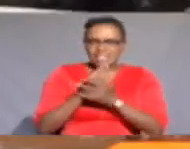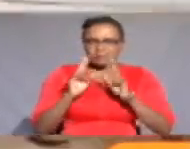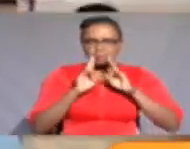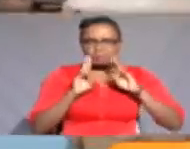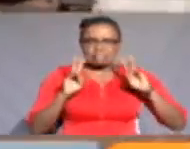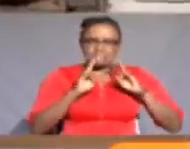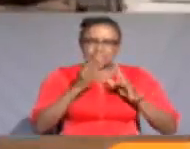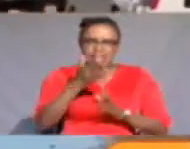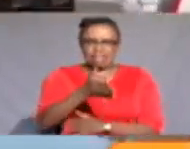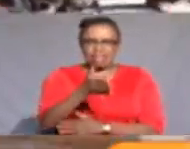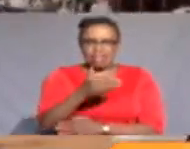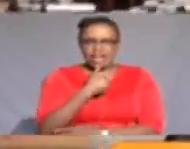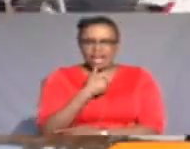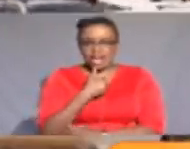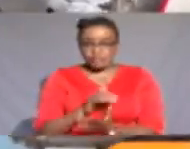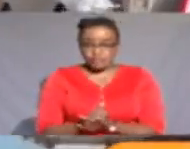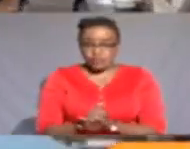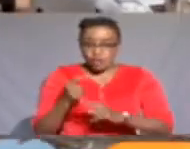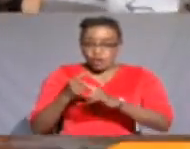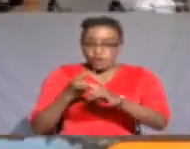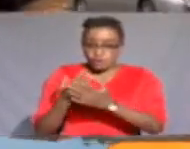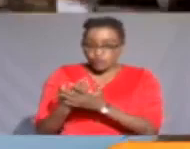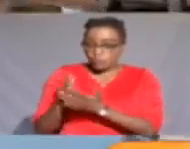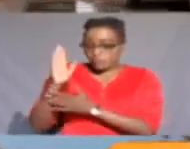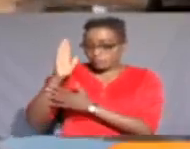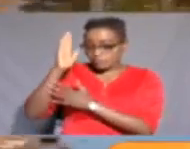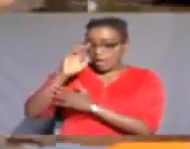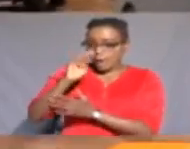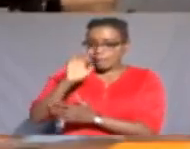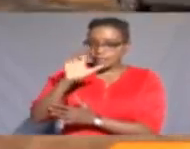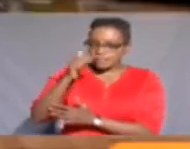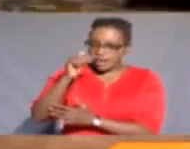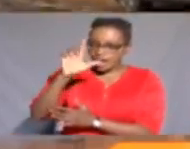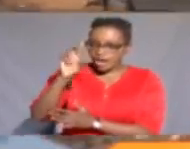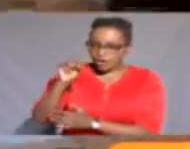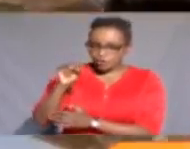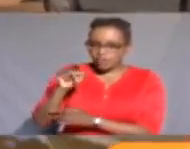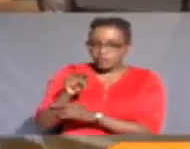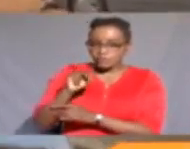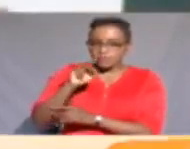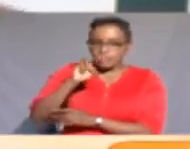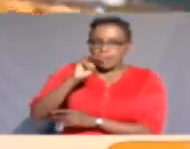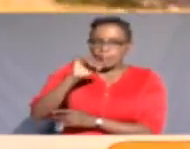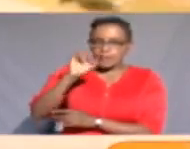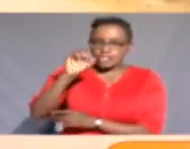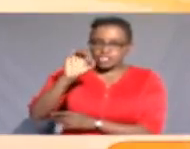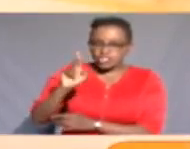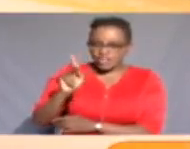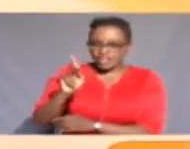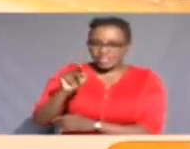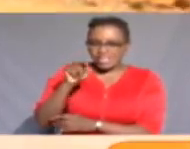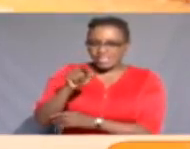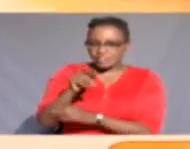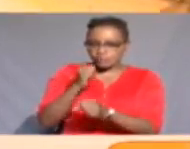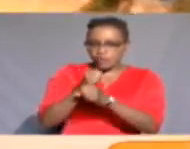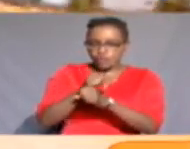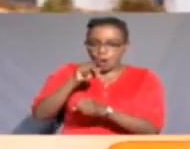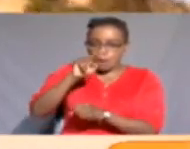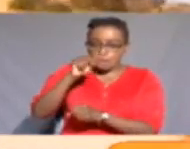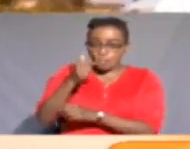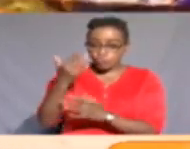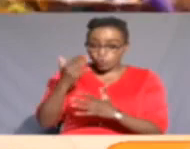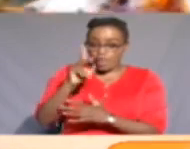stability. According to Battalion Commander Lieutenant Colonel Mesha Kisoyan, the operation of the port of